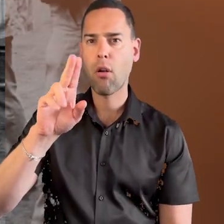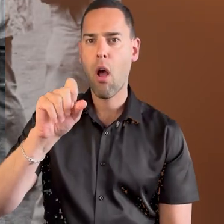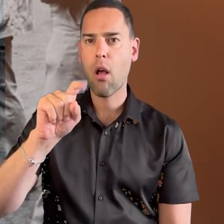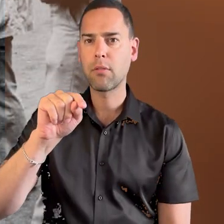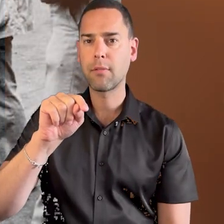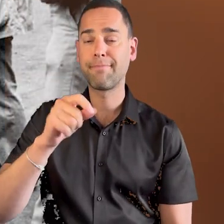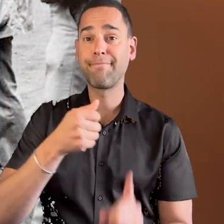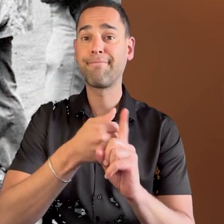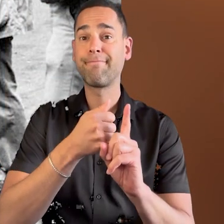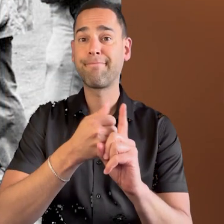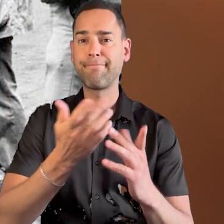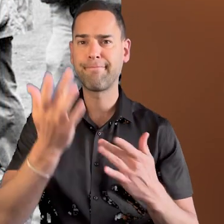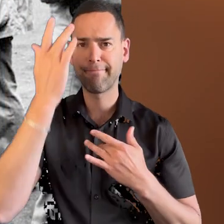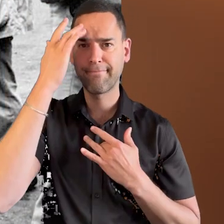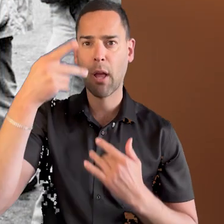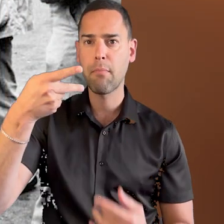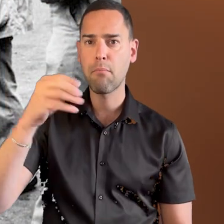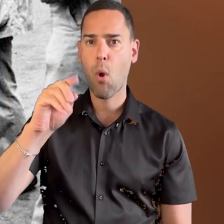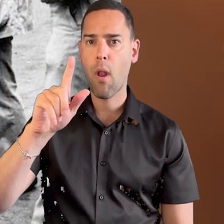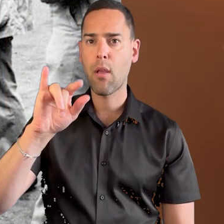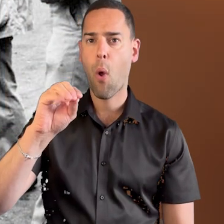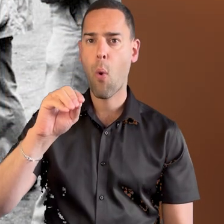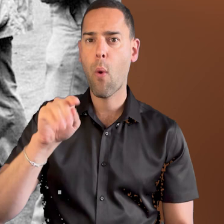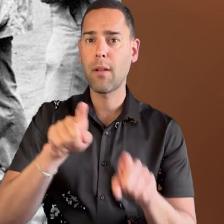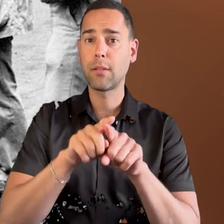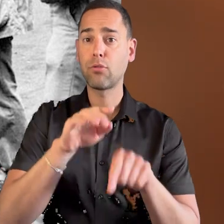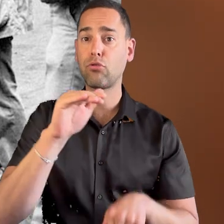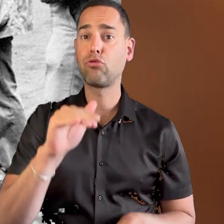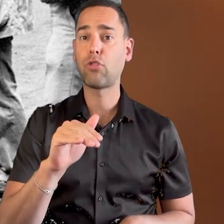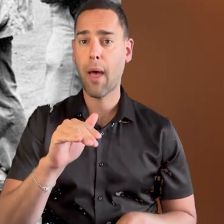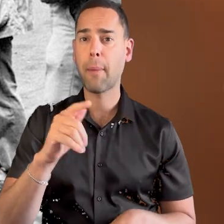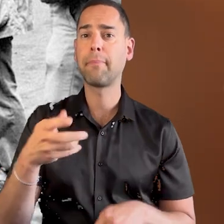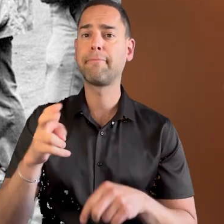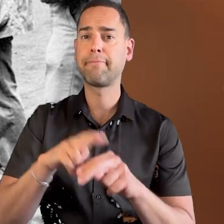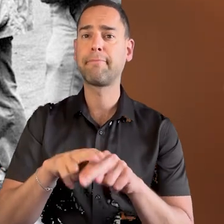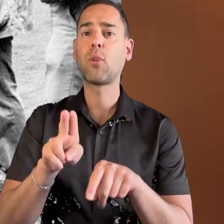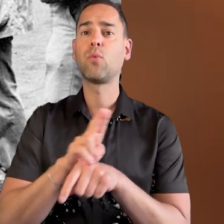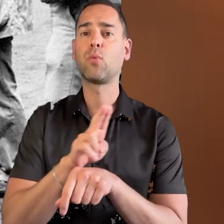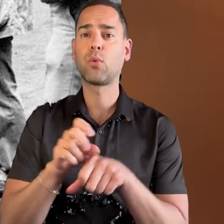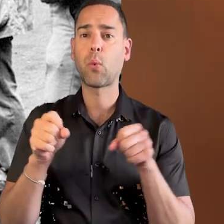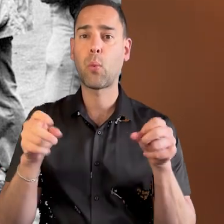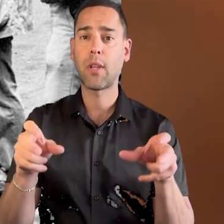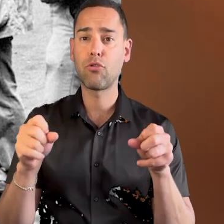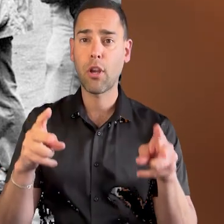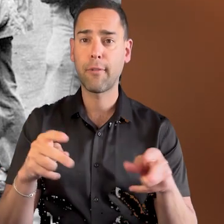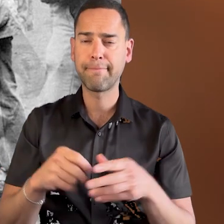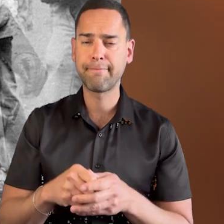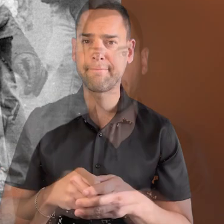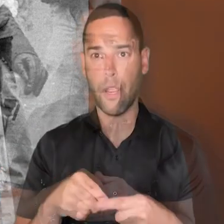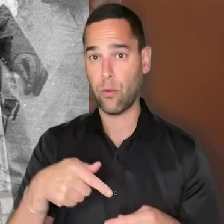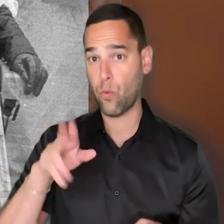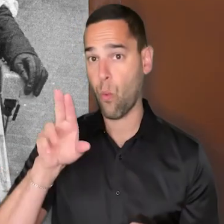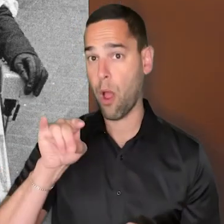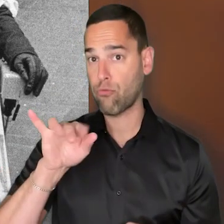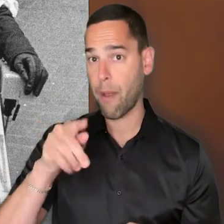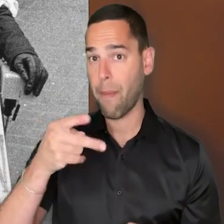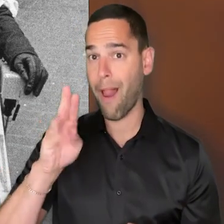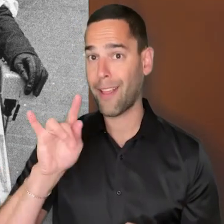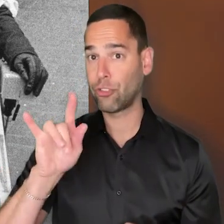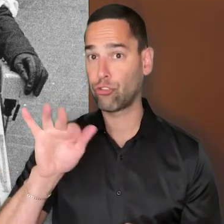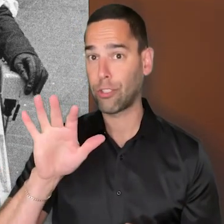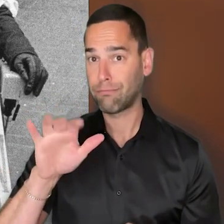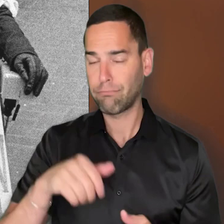as a child, requiring her to use a wheelchair. Her parents were told to institutionalize her, but